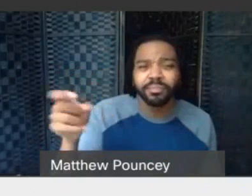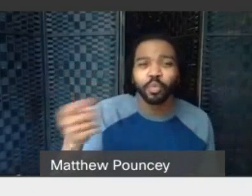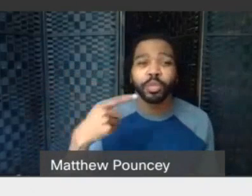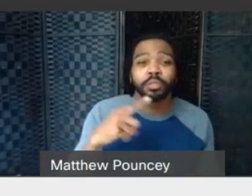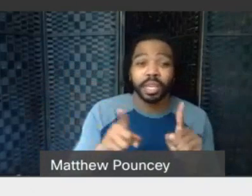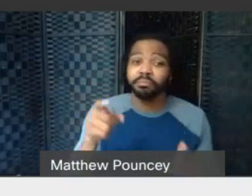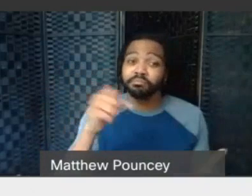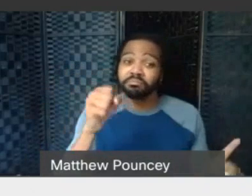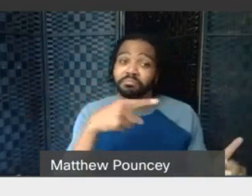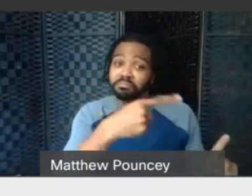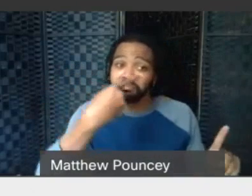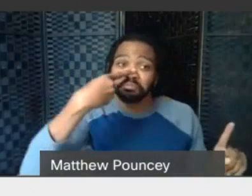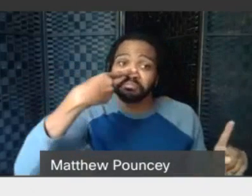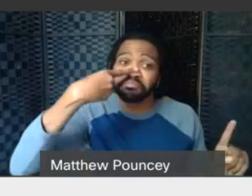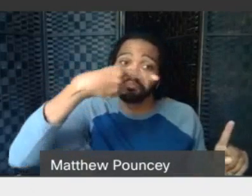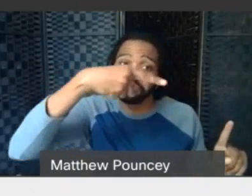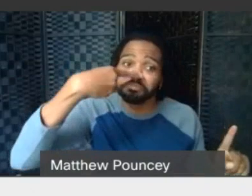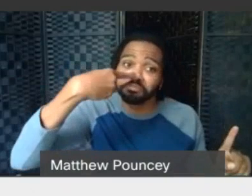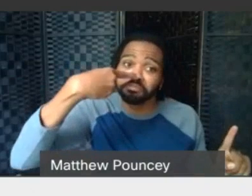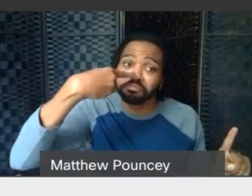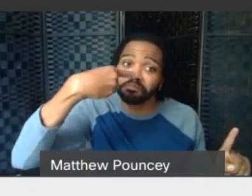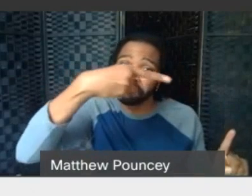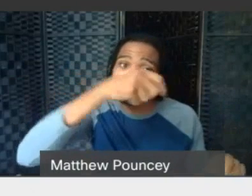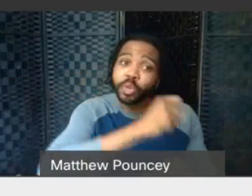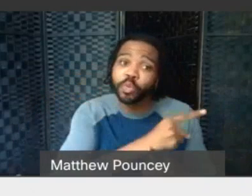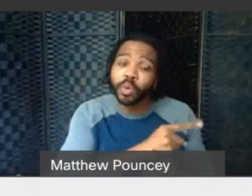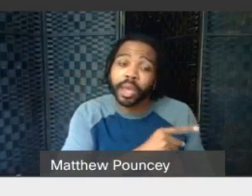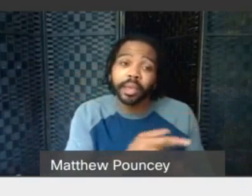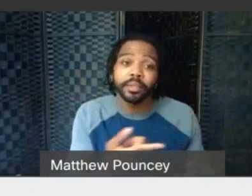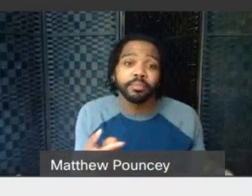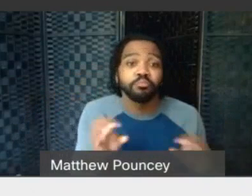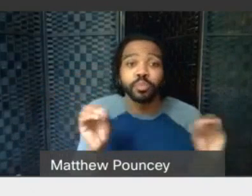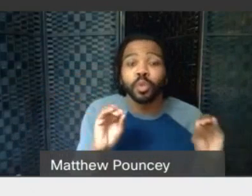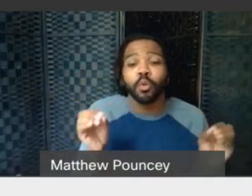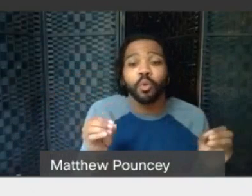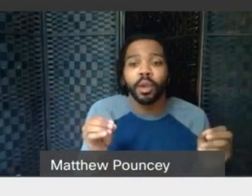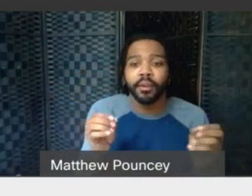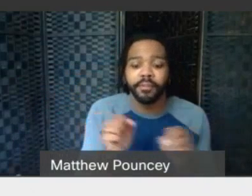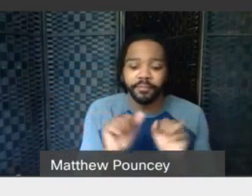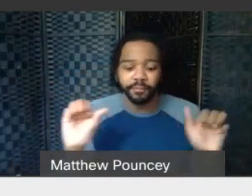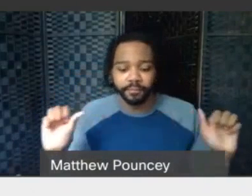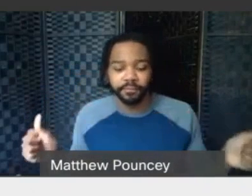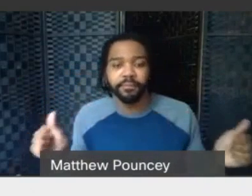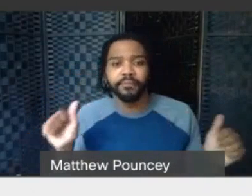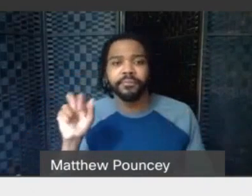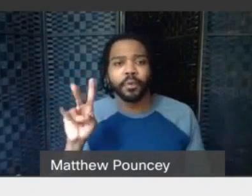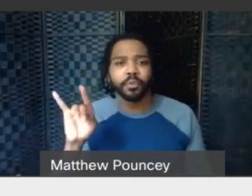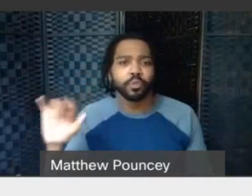right. There should not be virtual monitoring of the host home service.